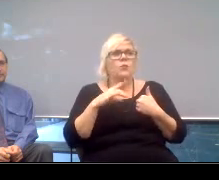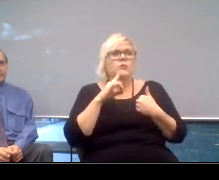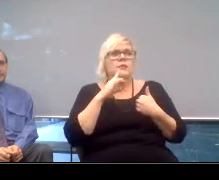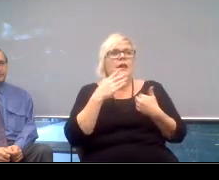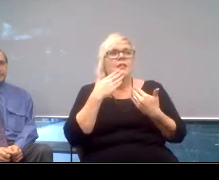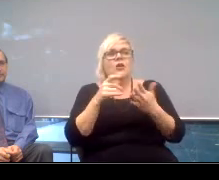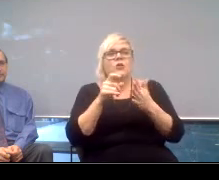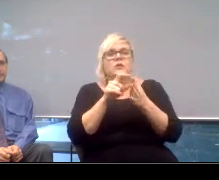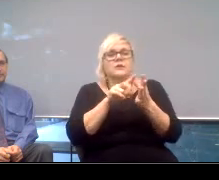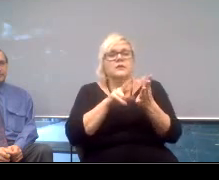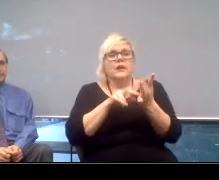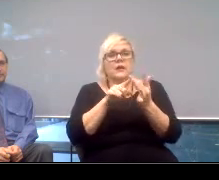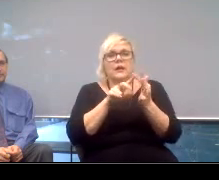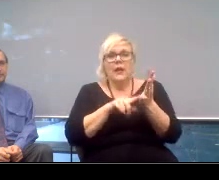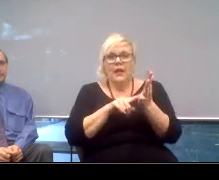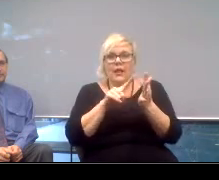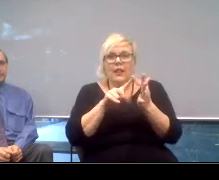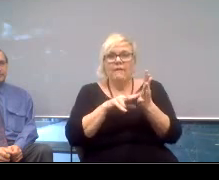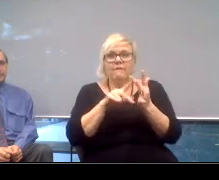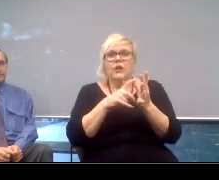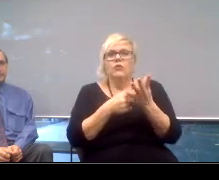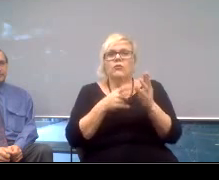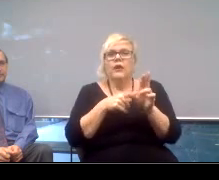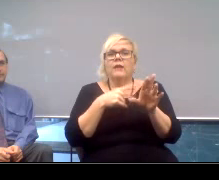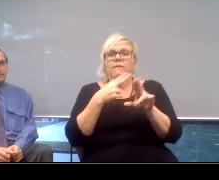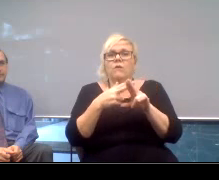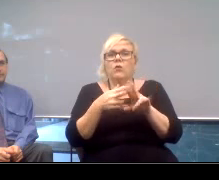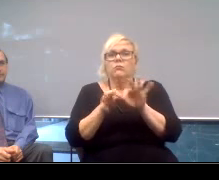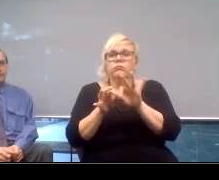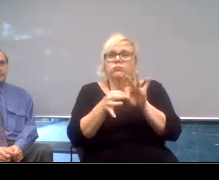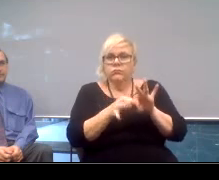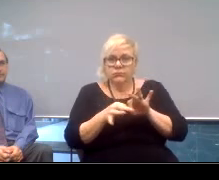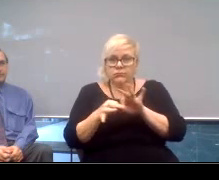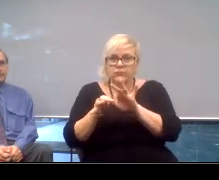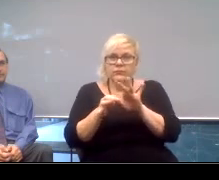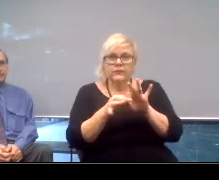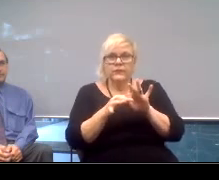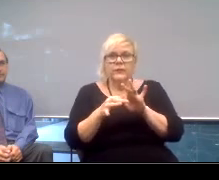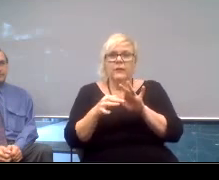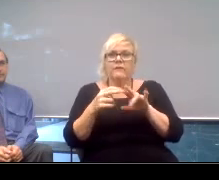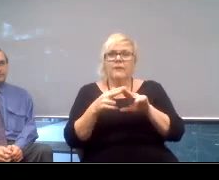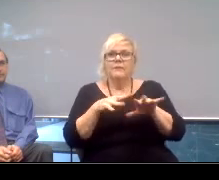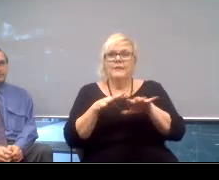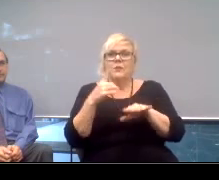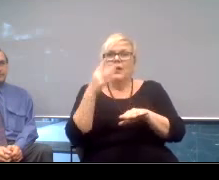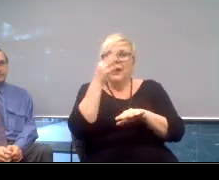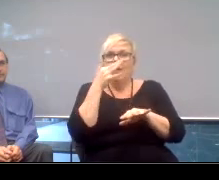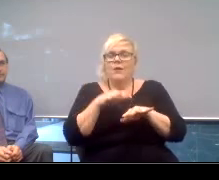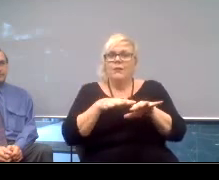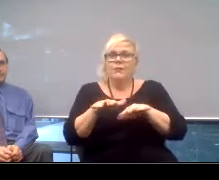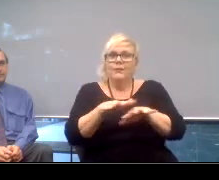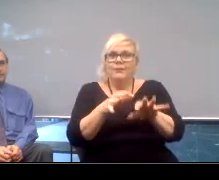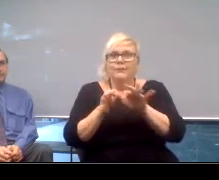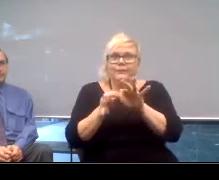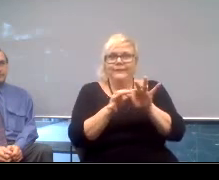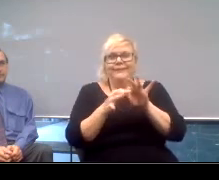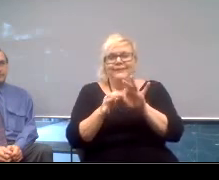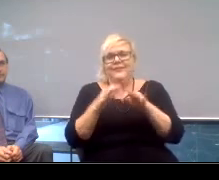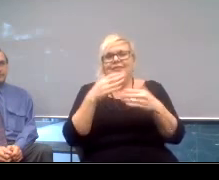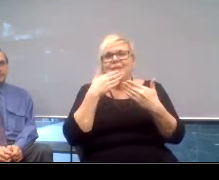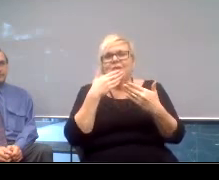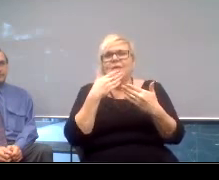thank Danielle Vickery for doing a great job, as Lloyd indicated, over a very busy hour period. And